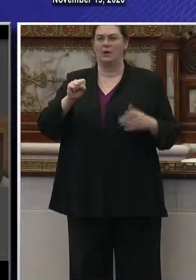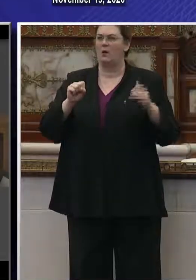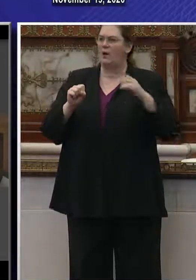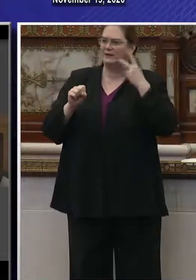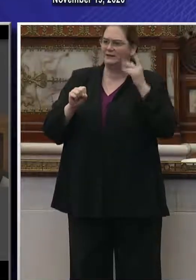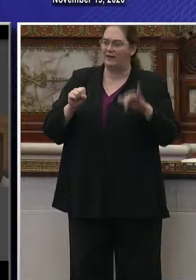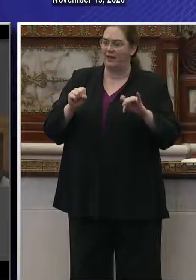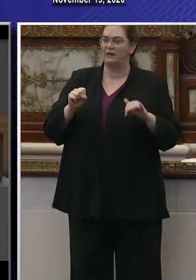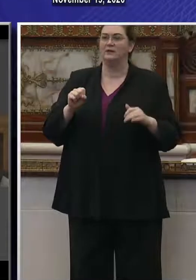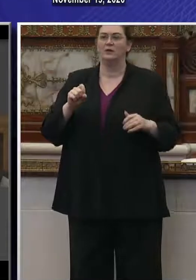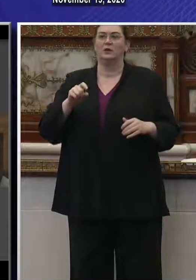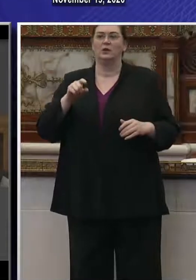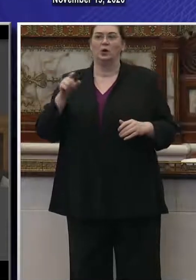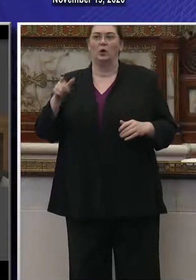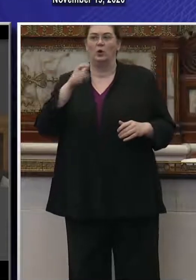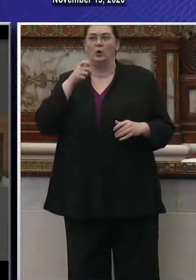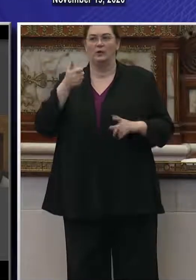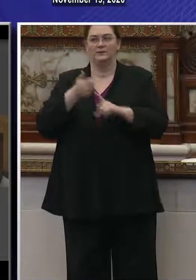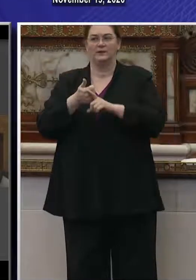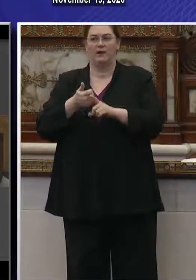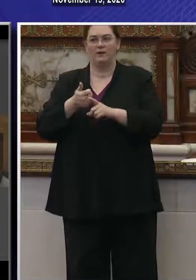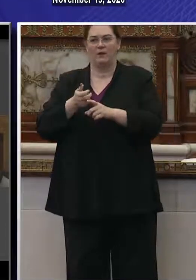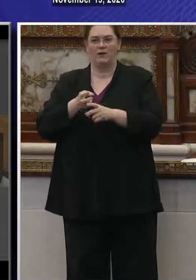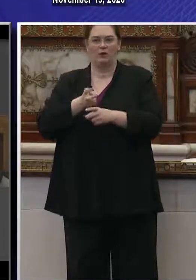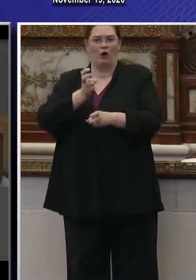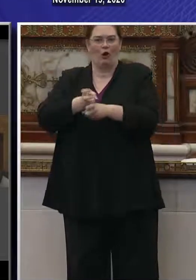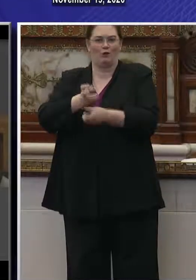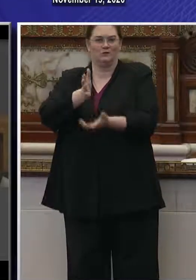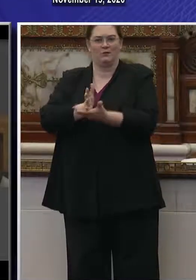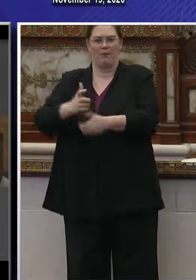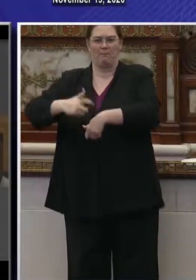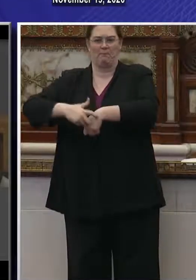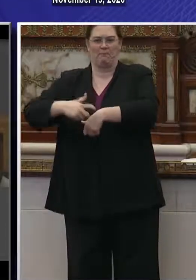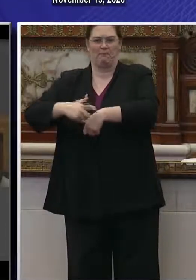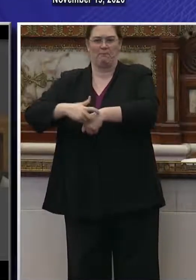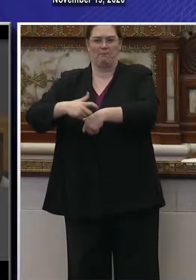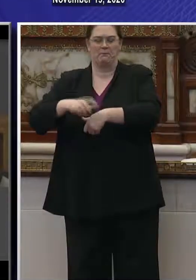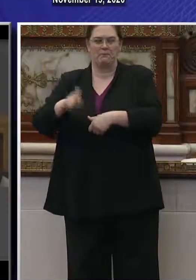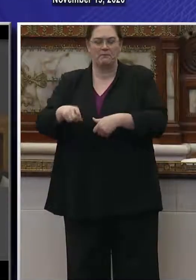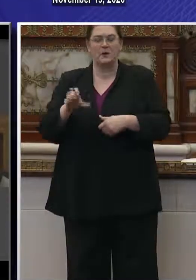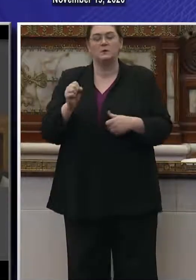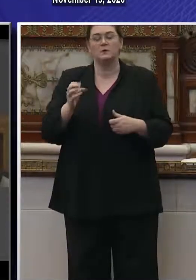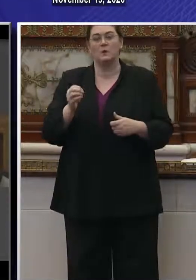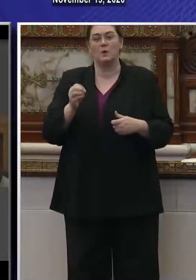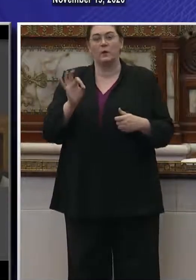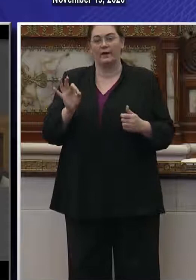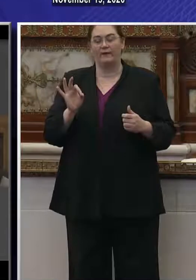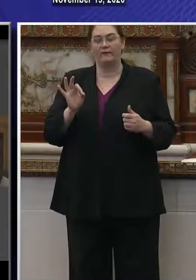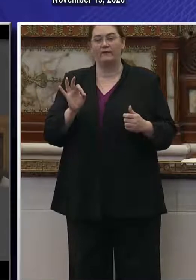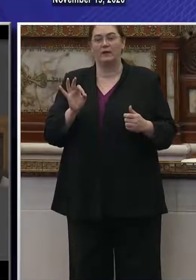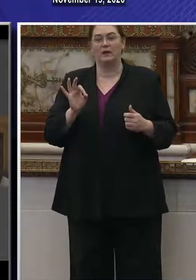Johnson & Johnson, who has got a hard stop and leave. So if